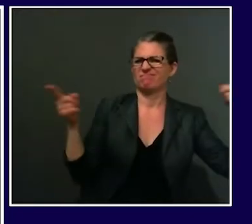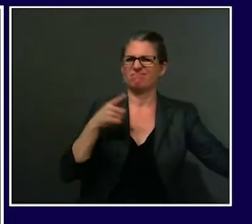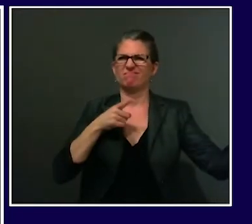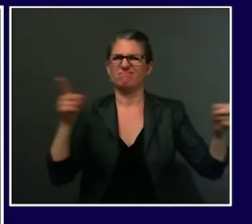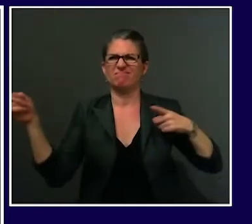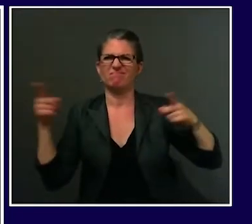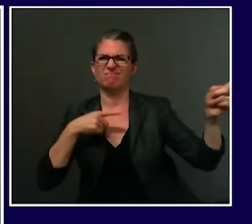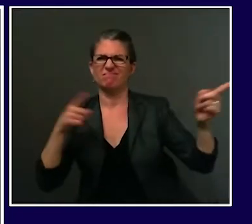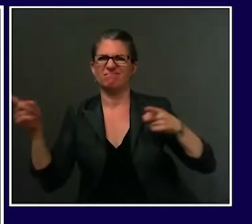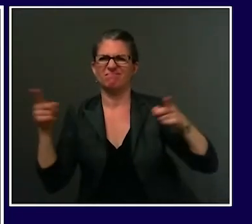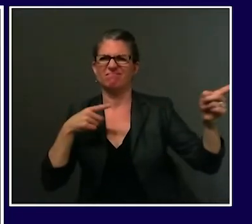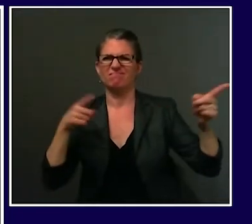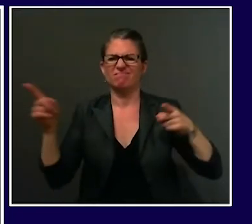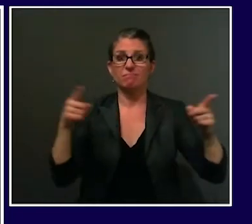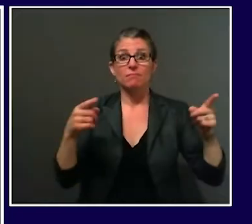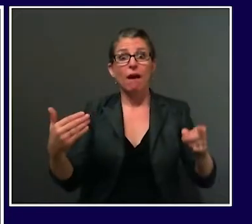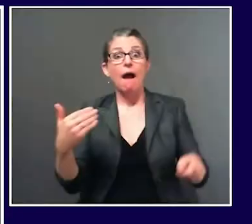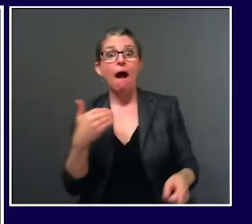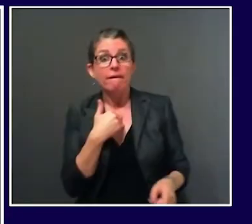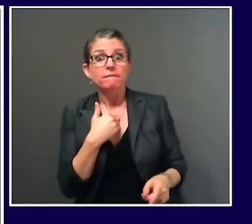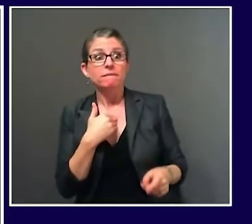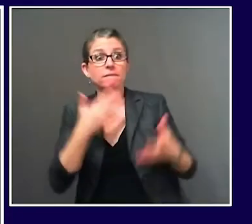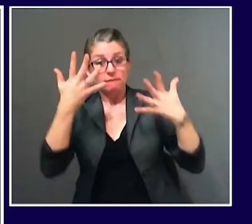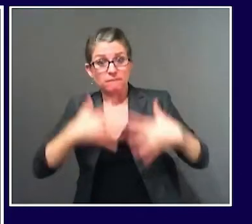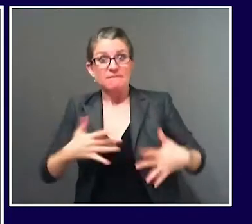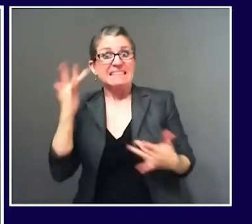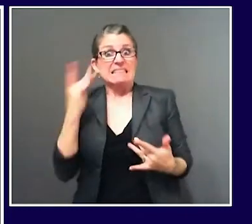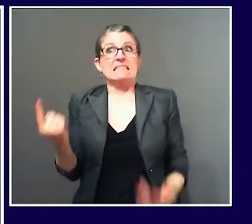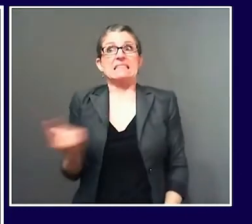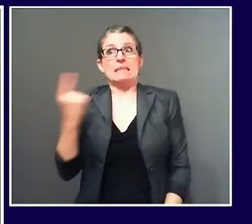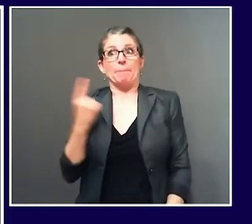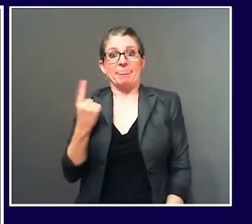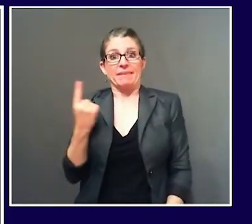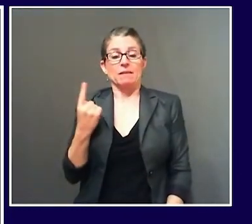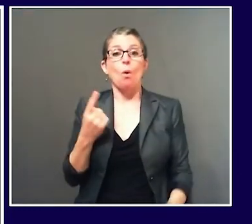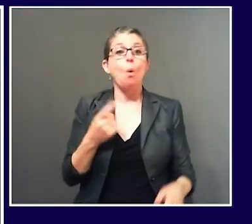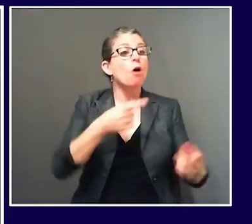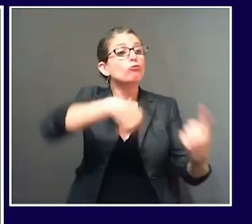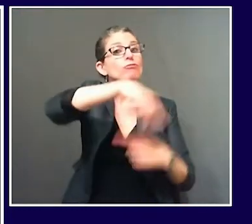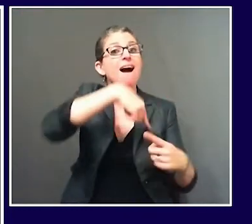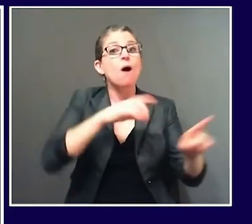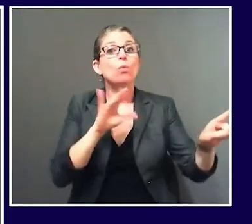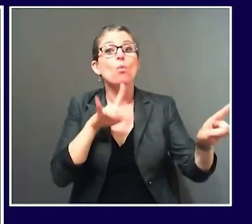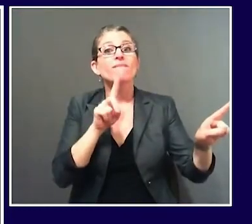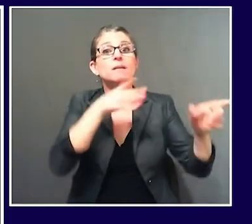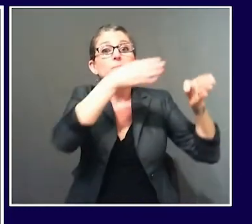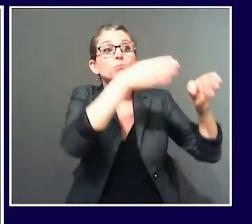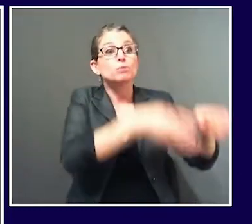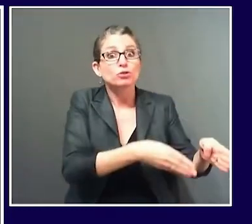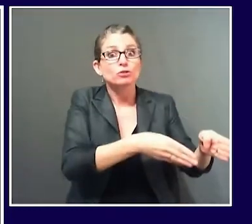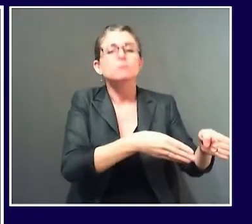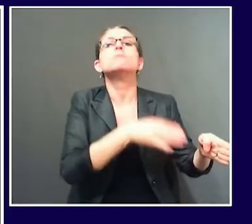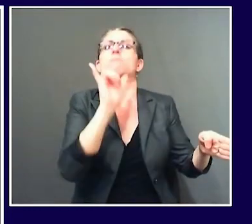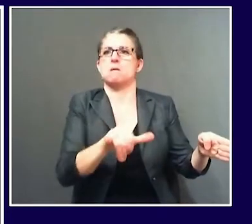a COVID-19 positive individual, not really as comprehensive as CDC recommendations. And they also wonder